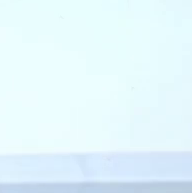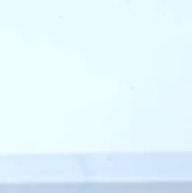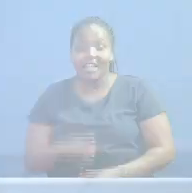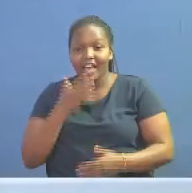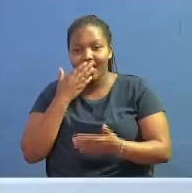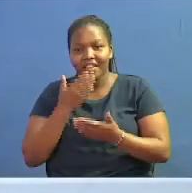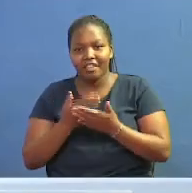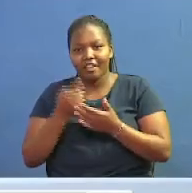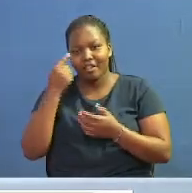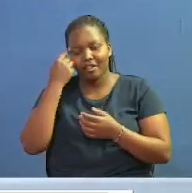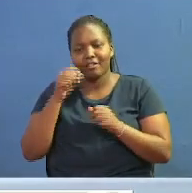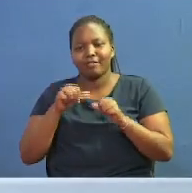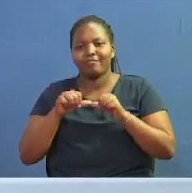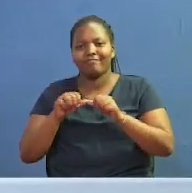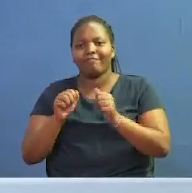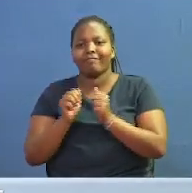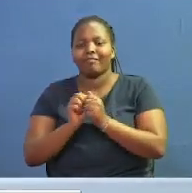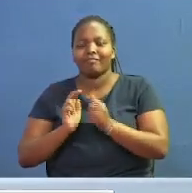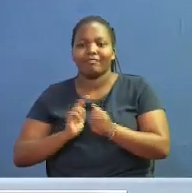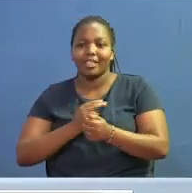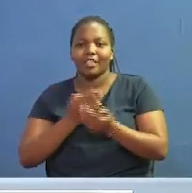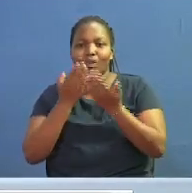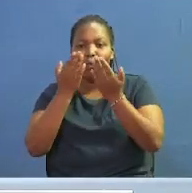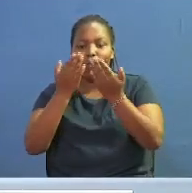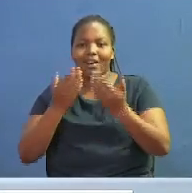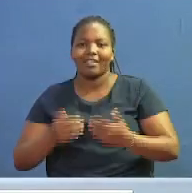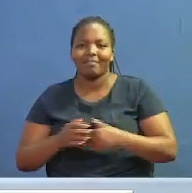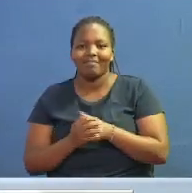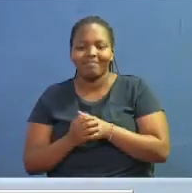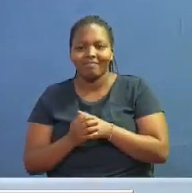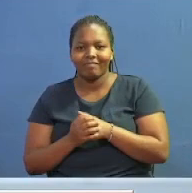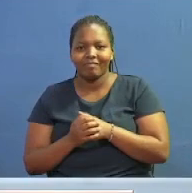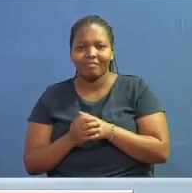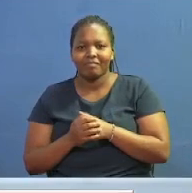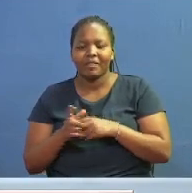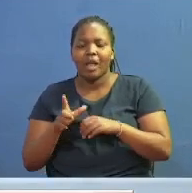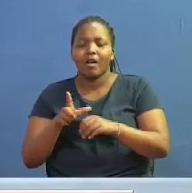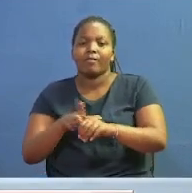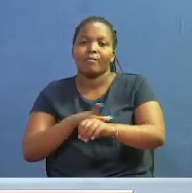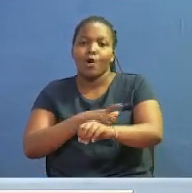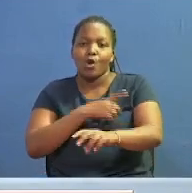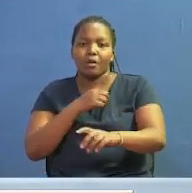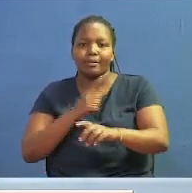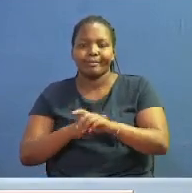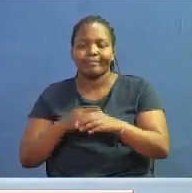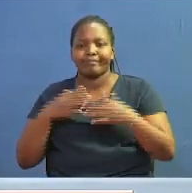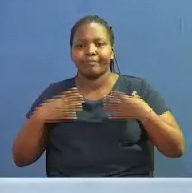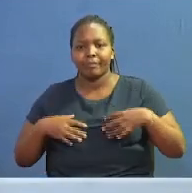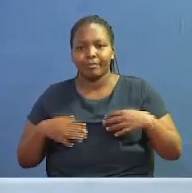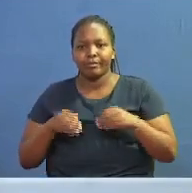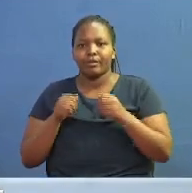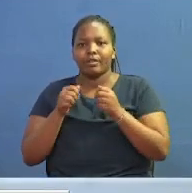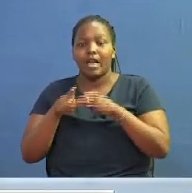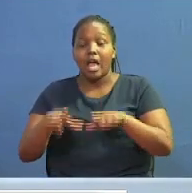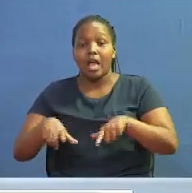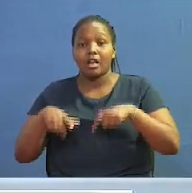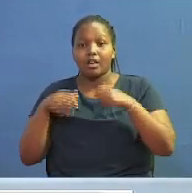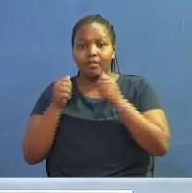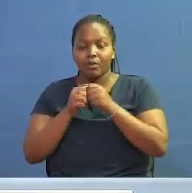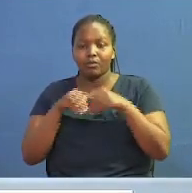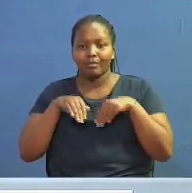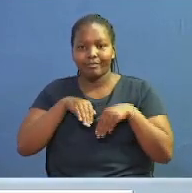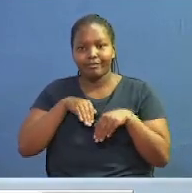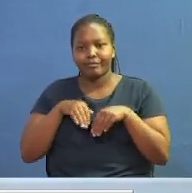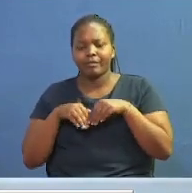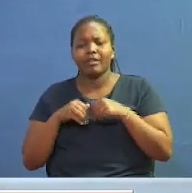Thank you for staying with us. Welcome back. Now, for a long time, people living with disabilities have had challenges fitting